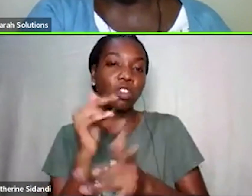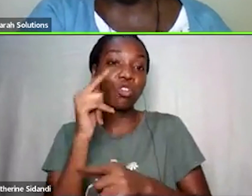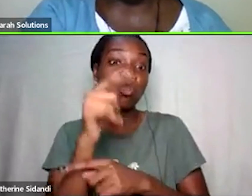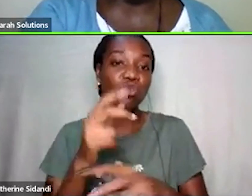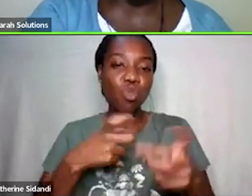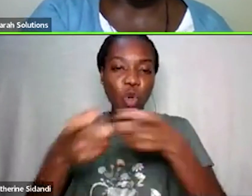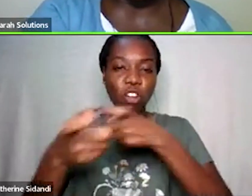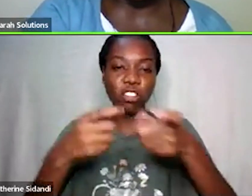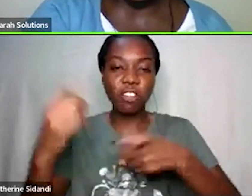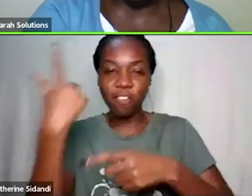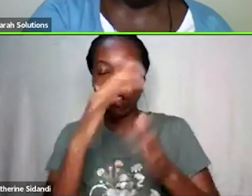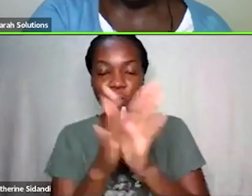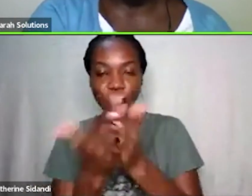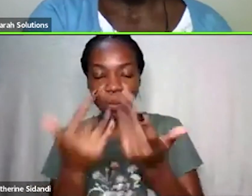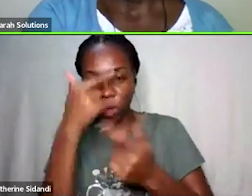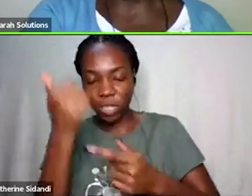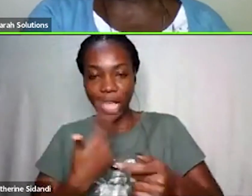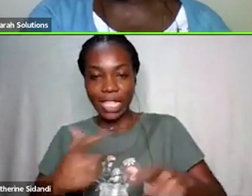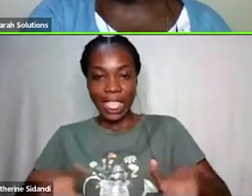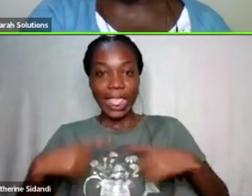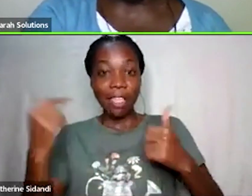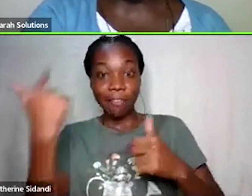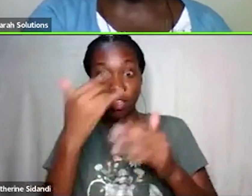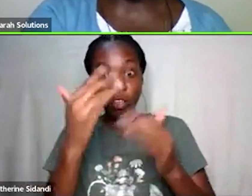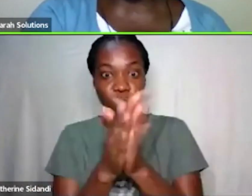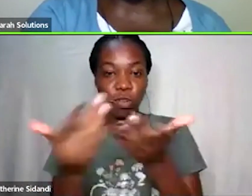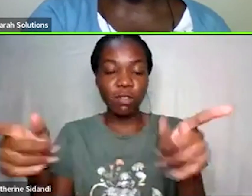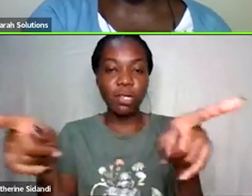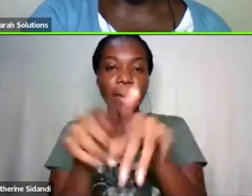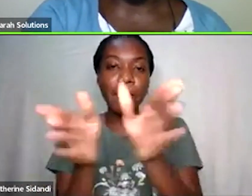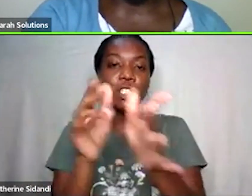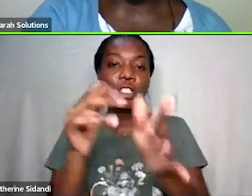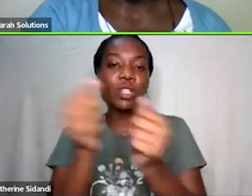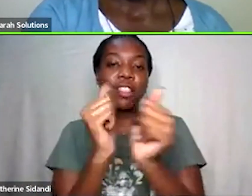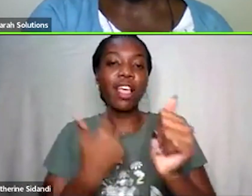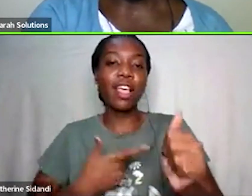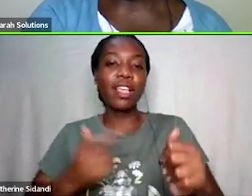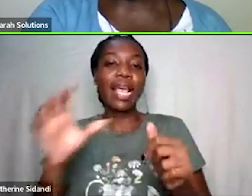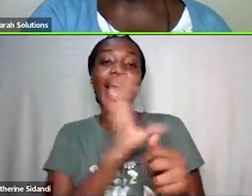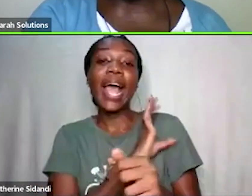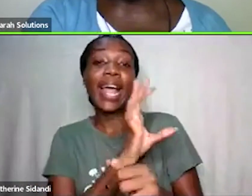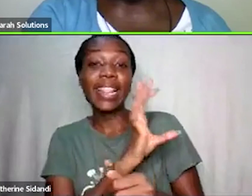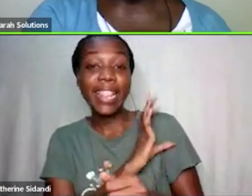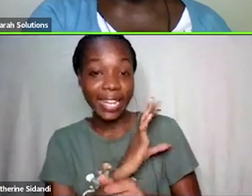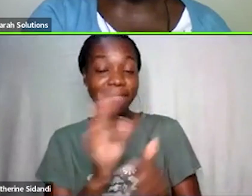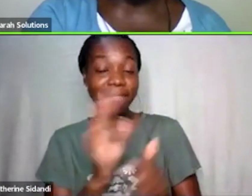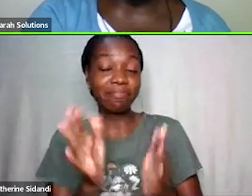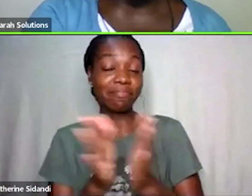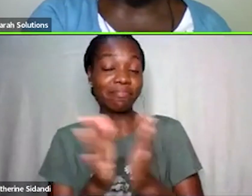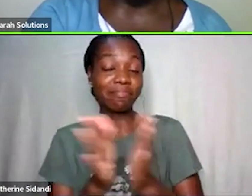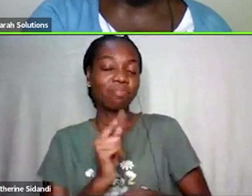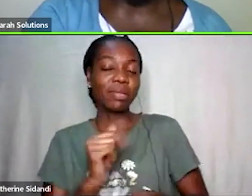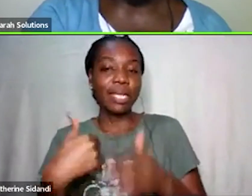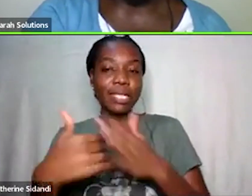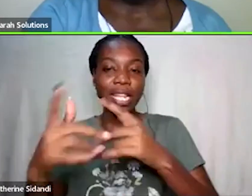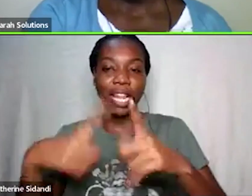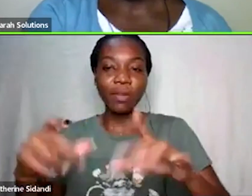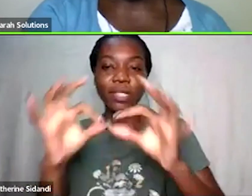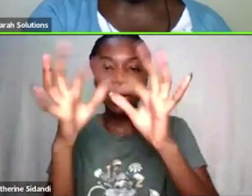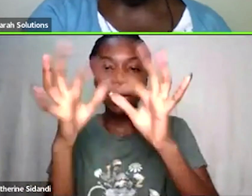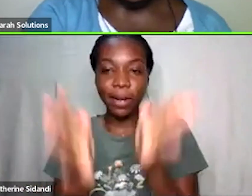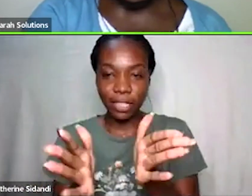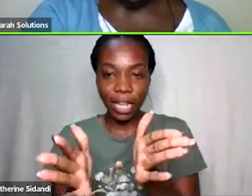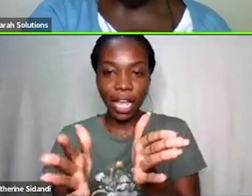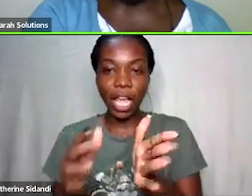well, because you're live on Facebook as well. And of course, with us is Catherine Sidandi. Catherine Sidandi is a sign language interpreter.